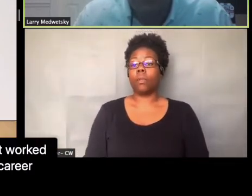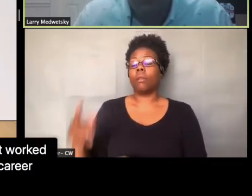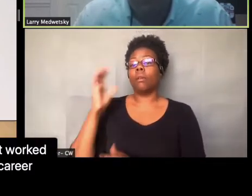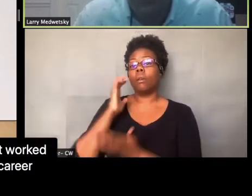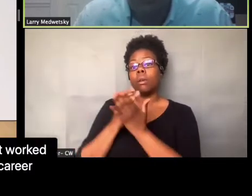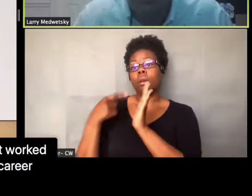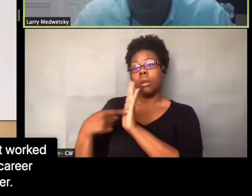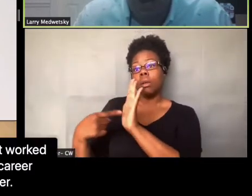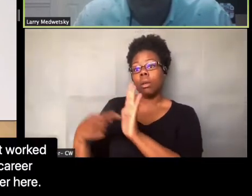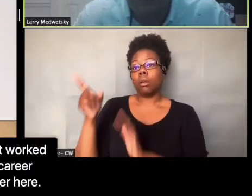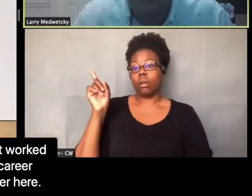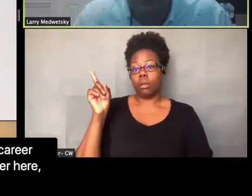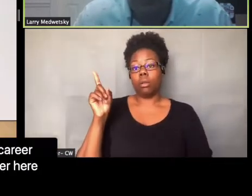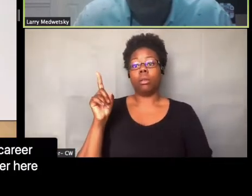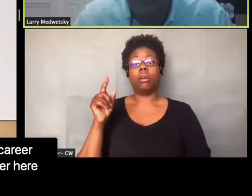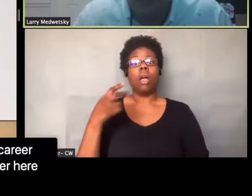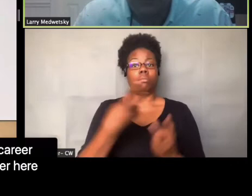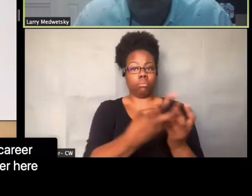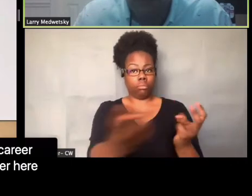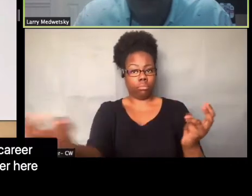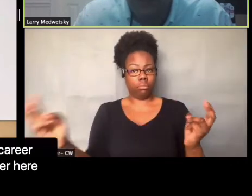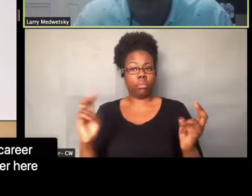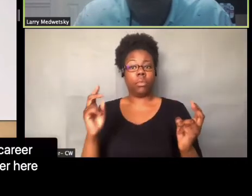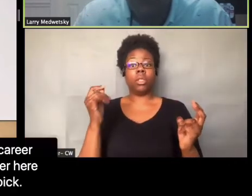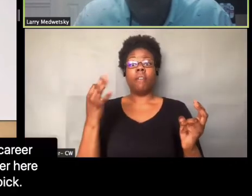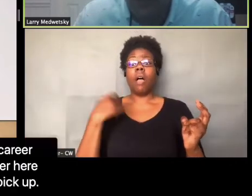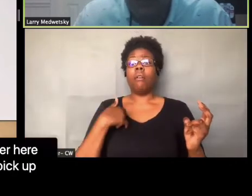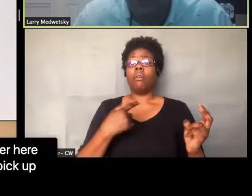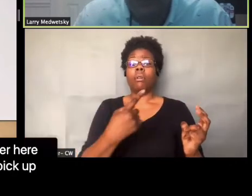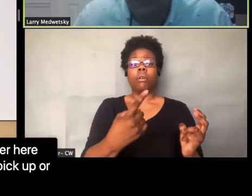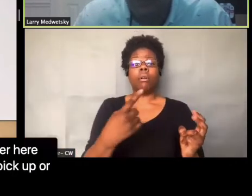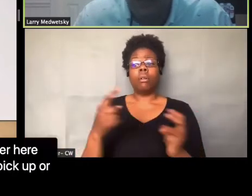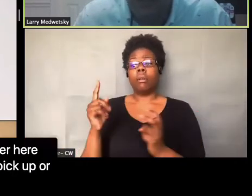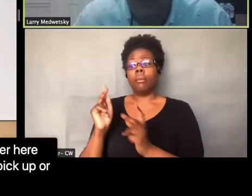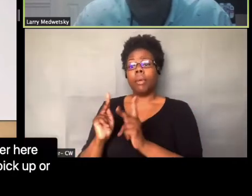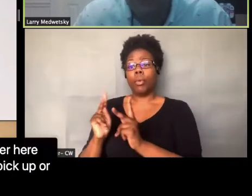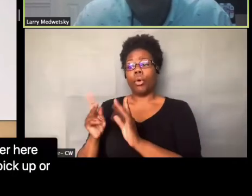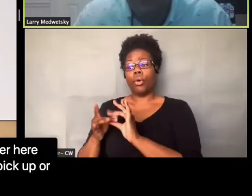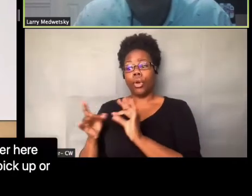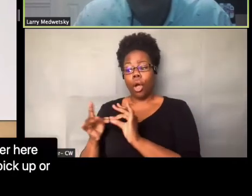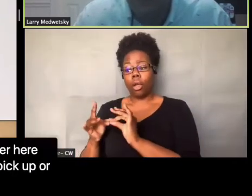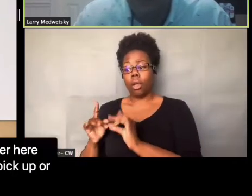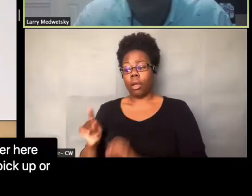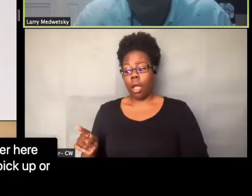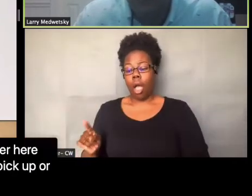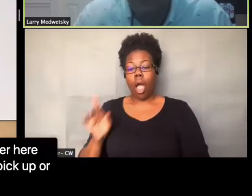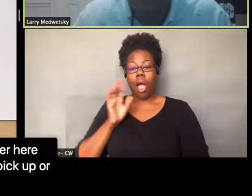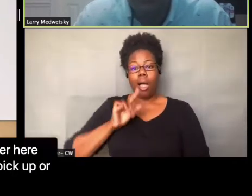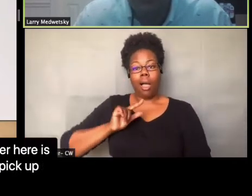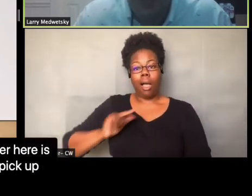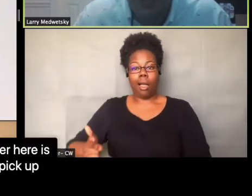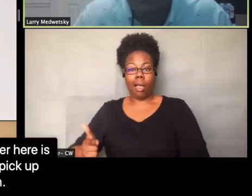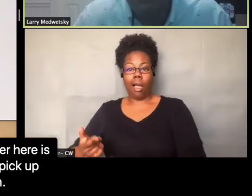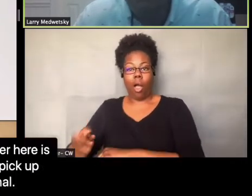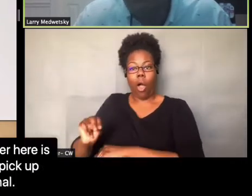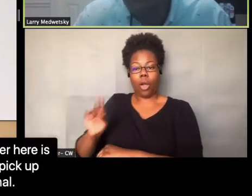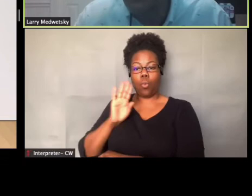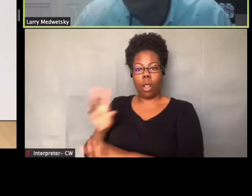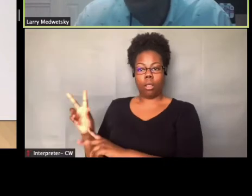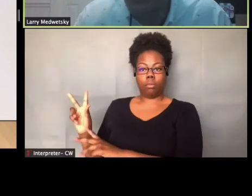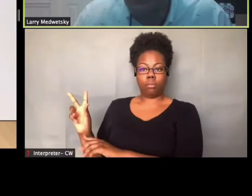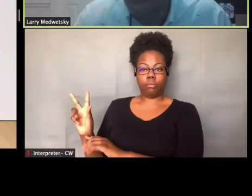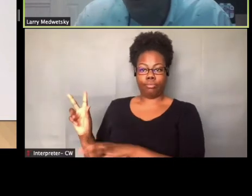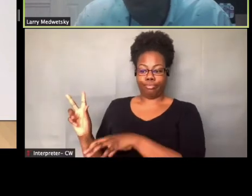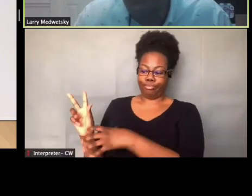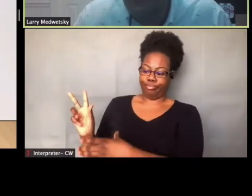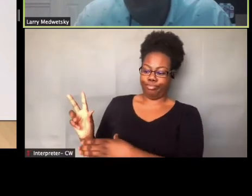if someone over here is talking, that's close, that's the one's going to pick up, or if someone else begins to talk, it's sent to the person who have, like here,